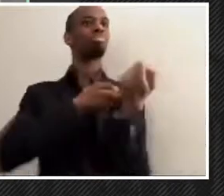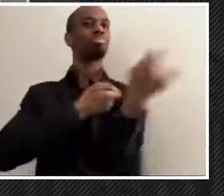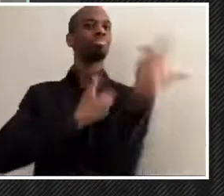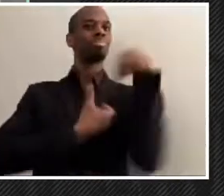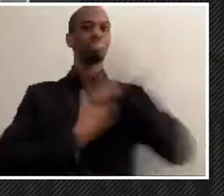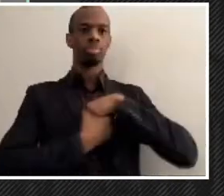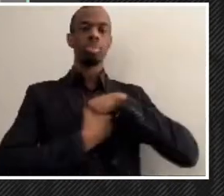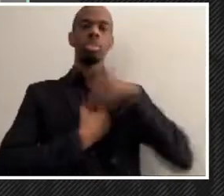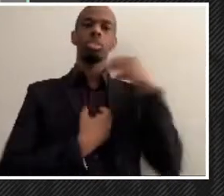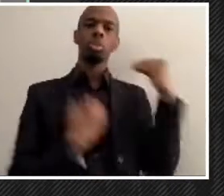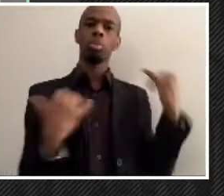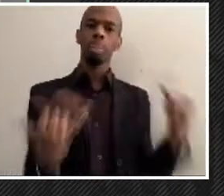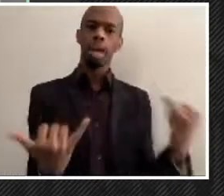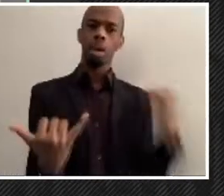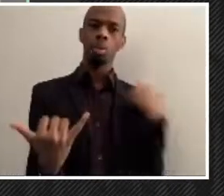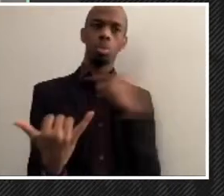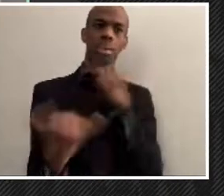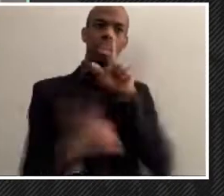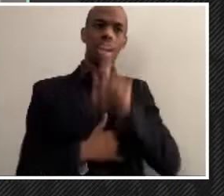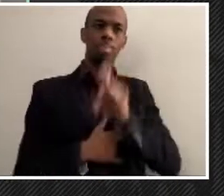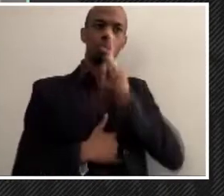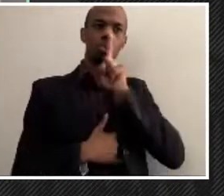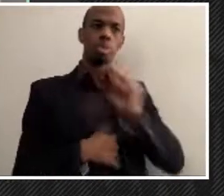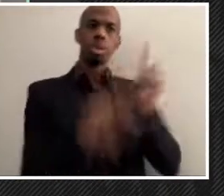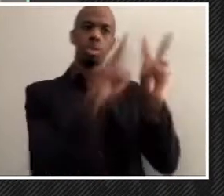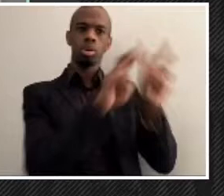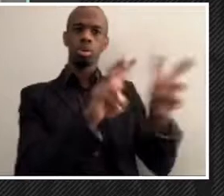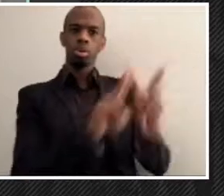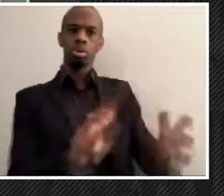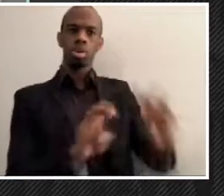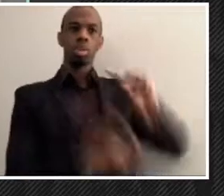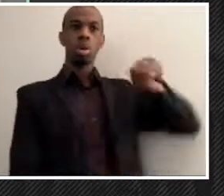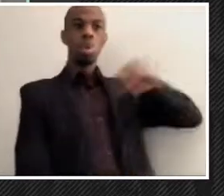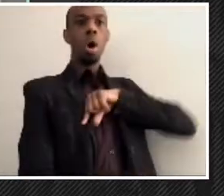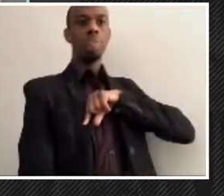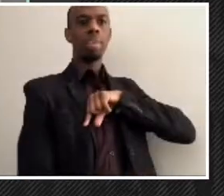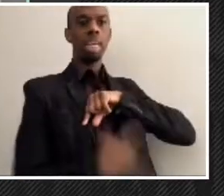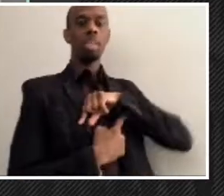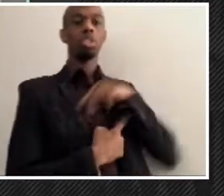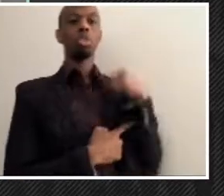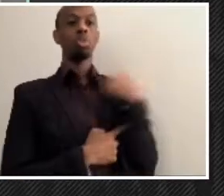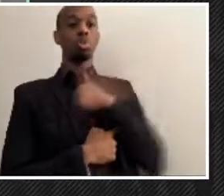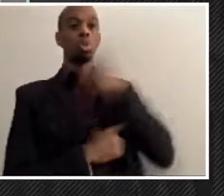the qualifications we're putting on. We need to seriously question